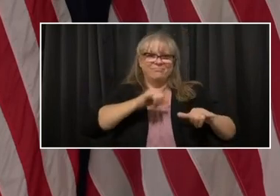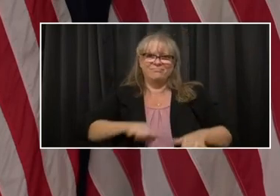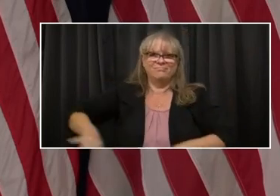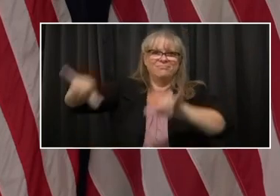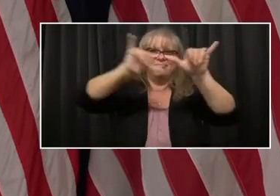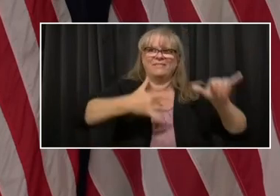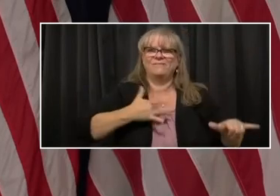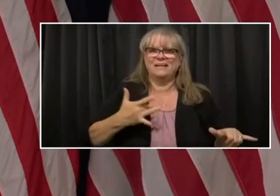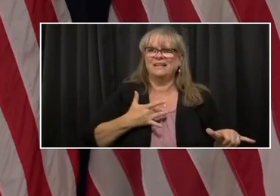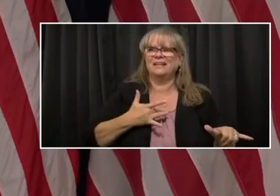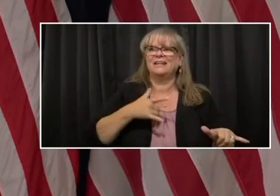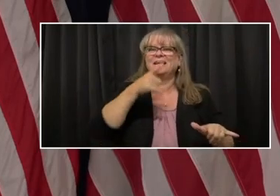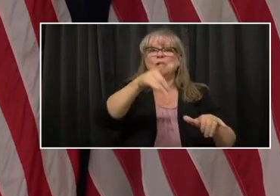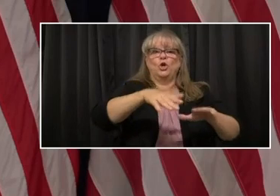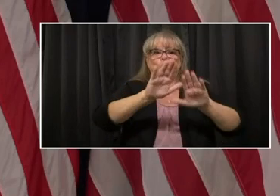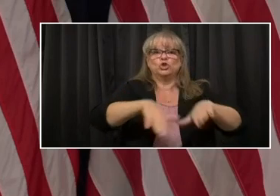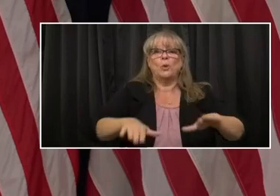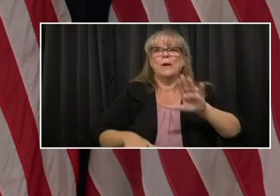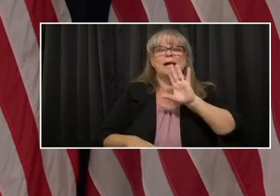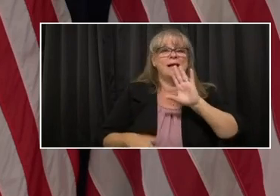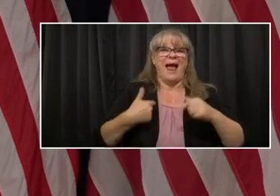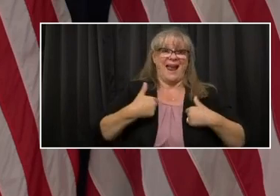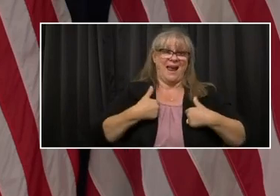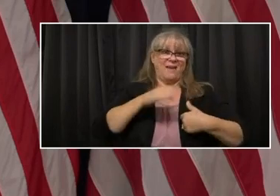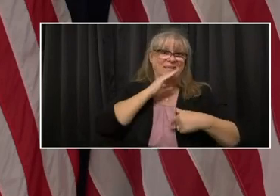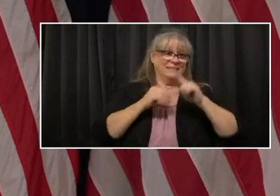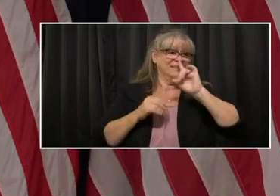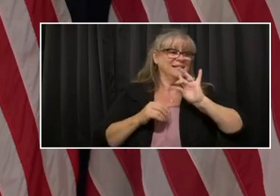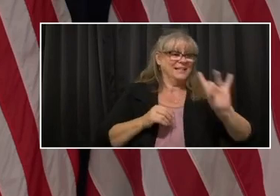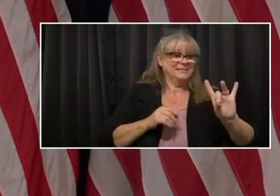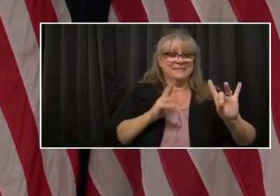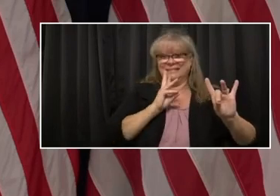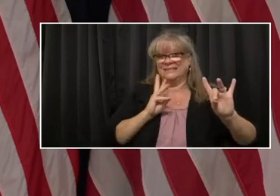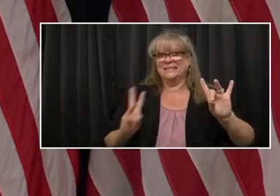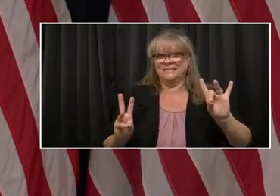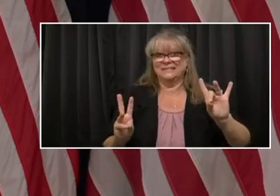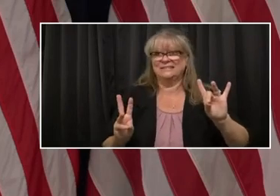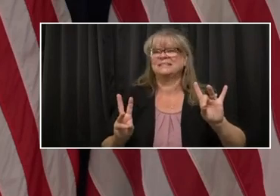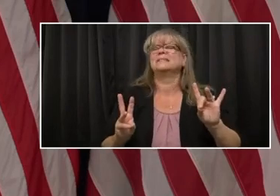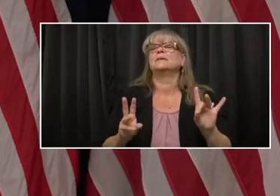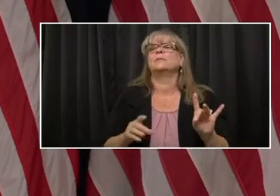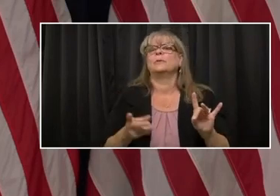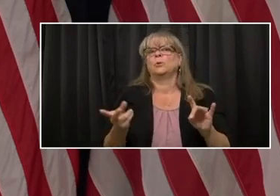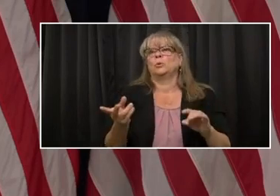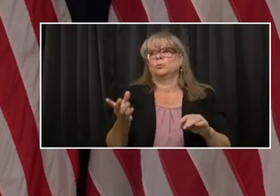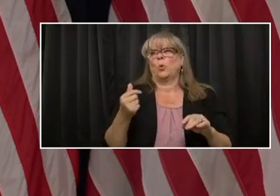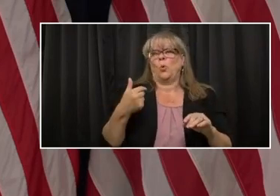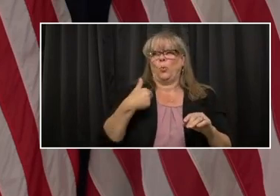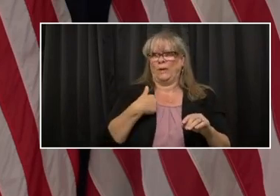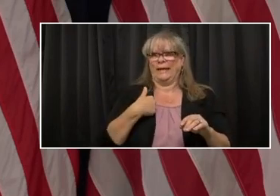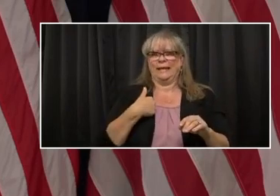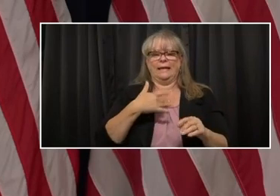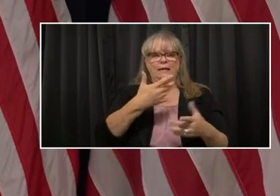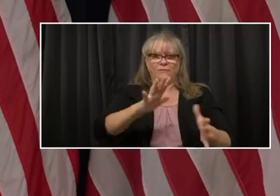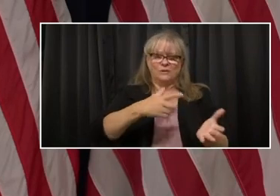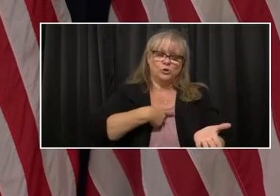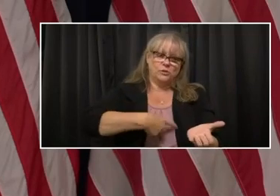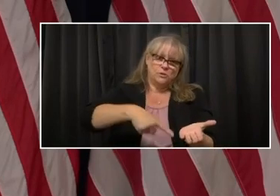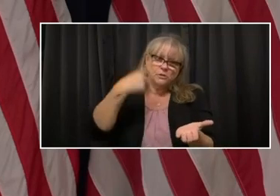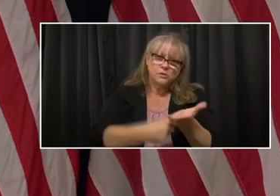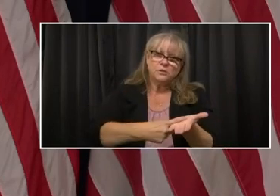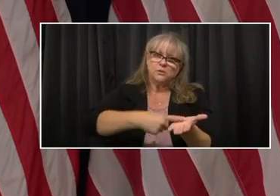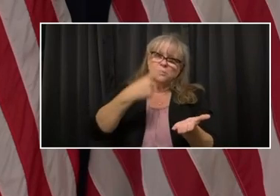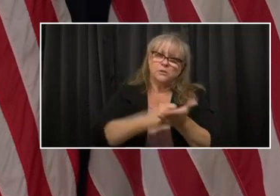and they feature into Marlon's and my discussions at night, right? Fear, always worried. Does